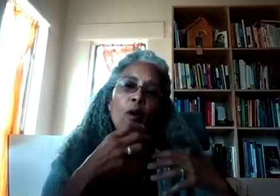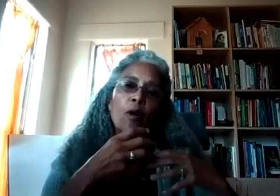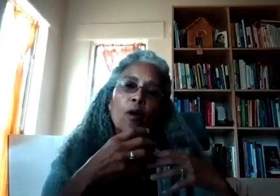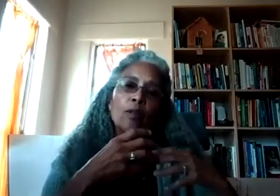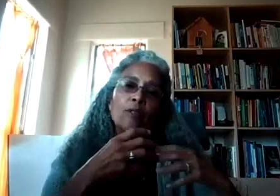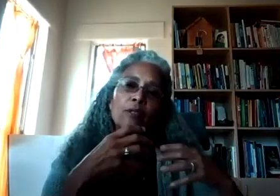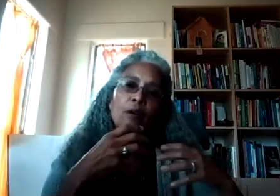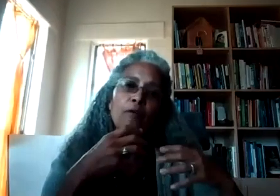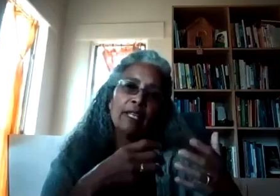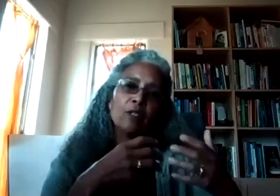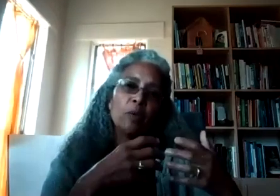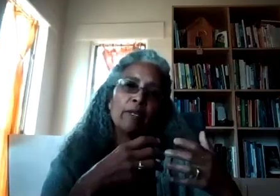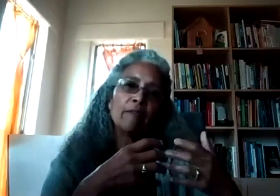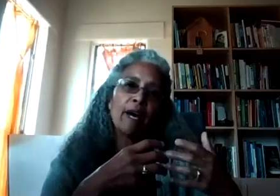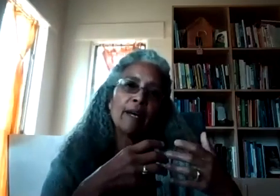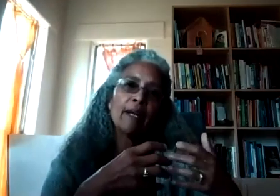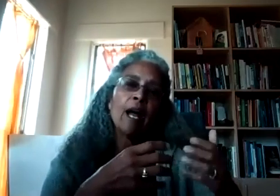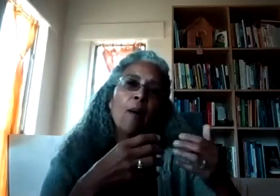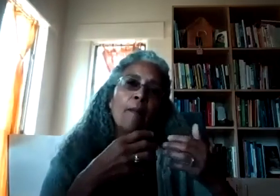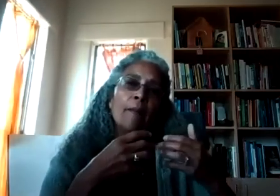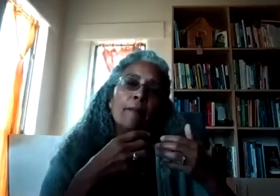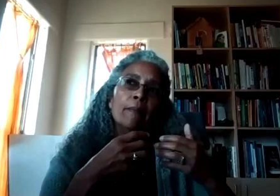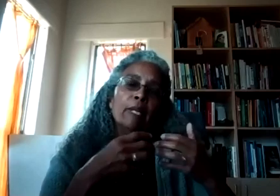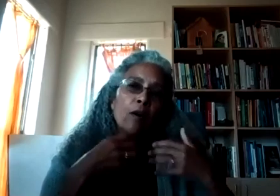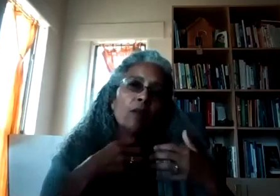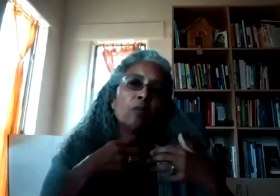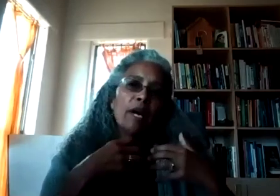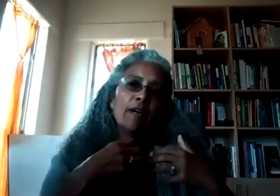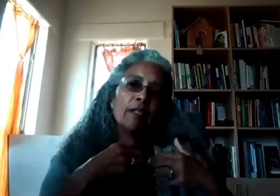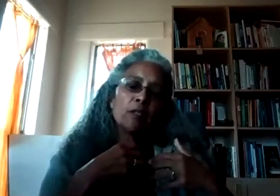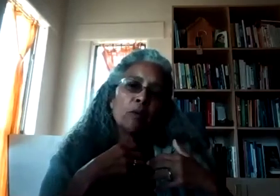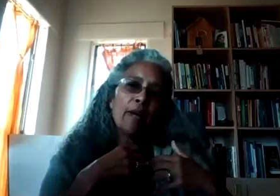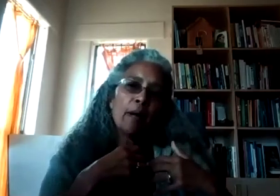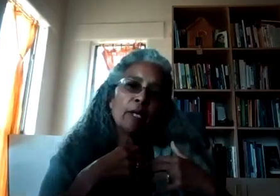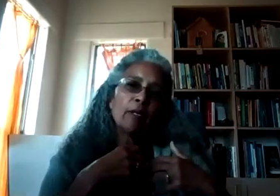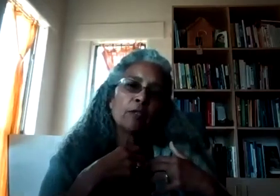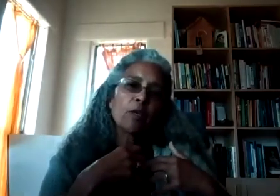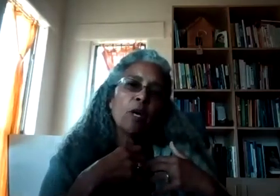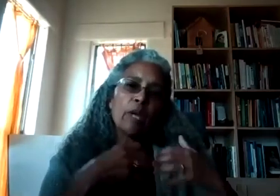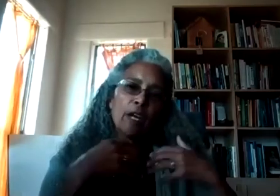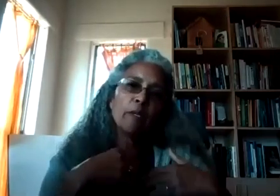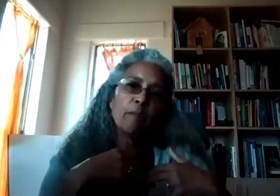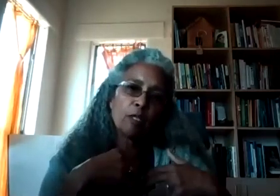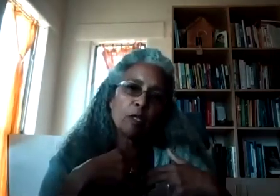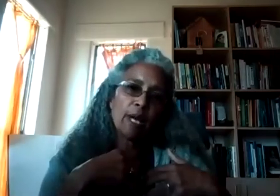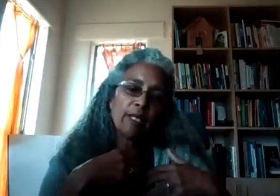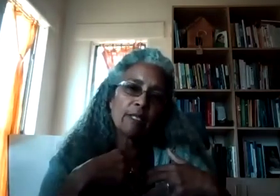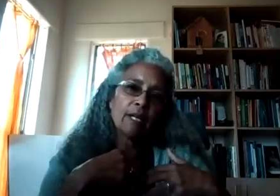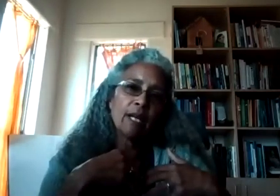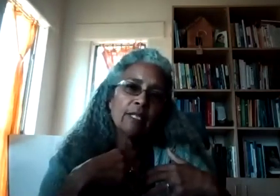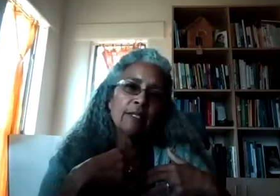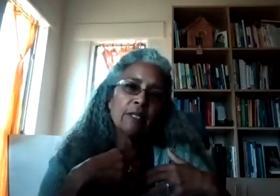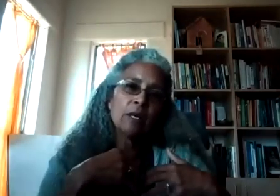we're also faced with the fact that because we have held on to our family cultures, we have been